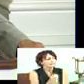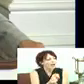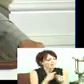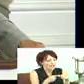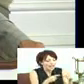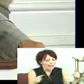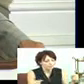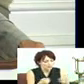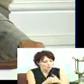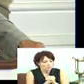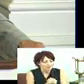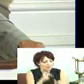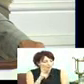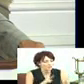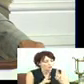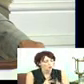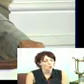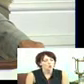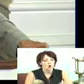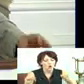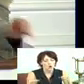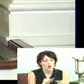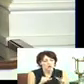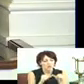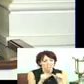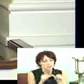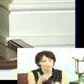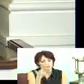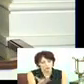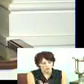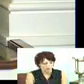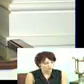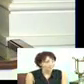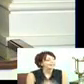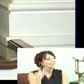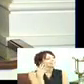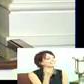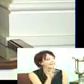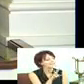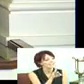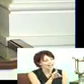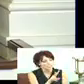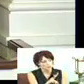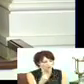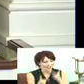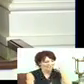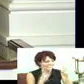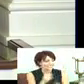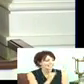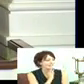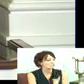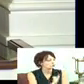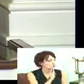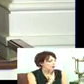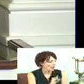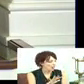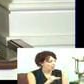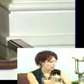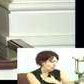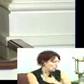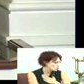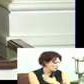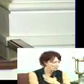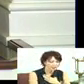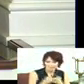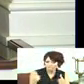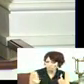who persecute you. In 1982, I visited Israel for the very first time. And at the time